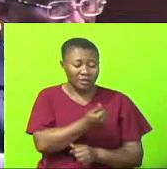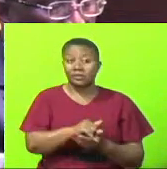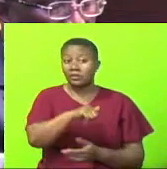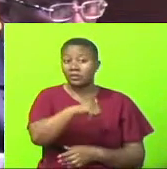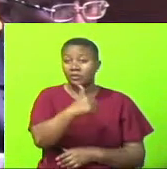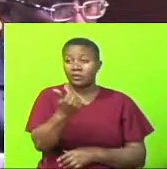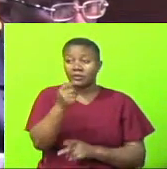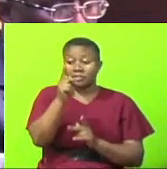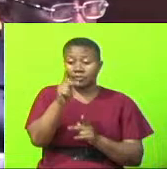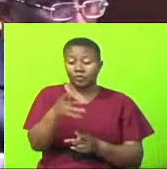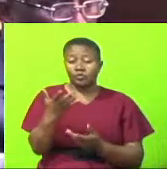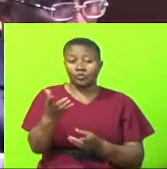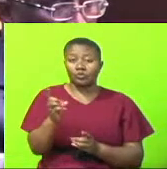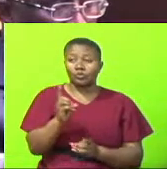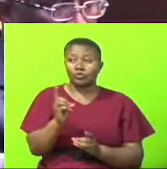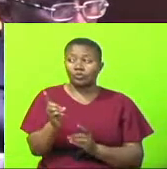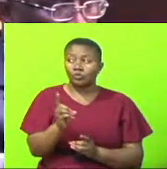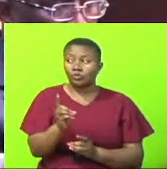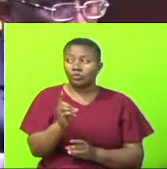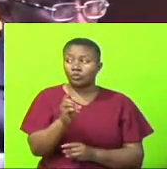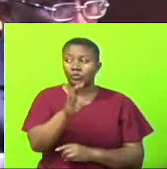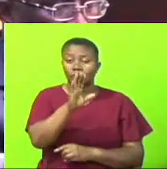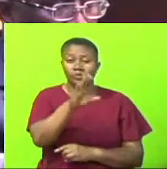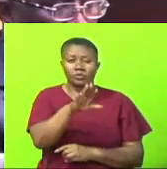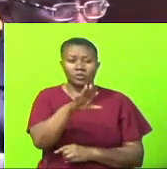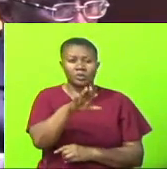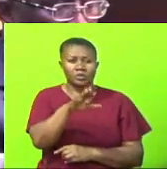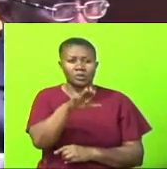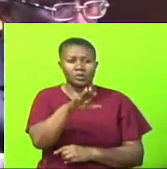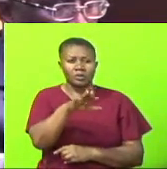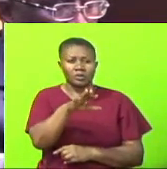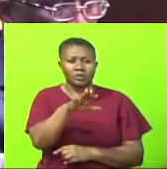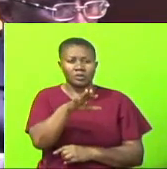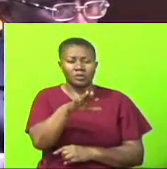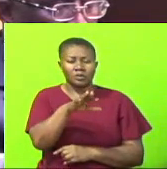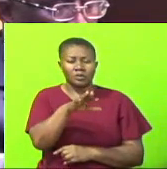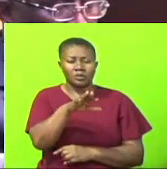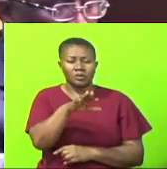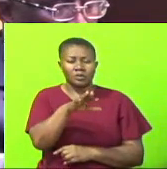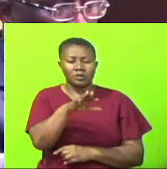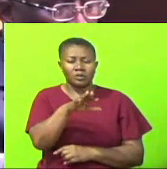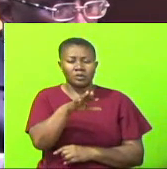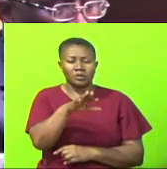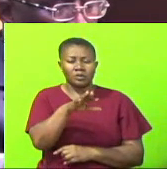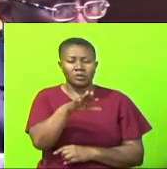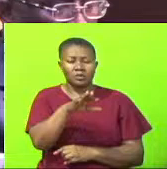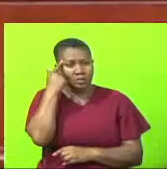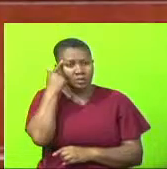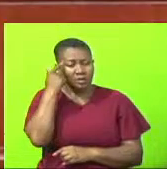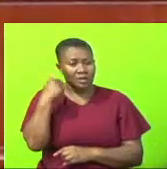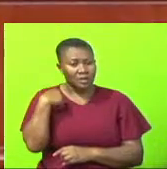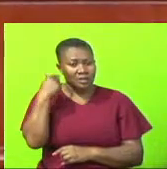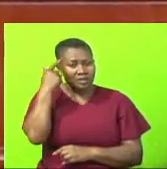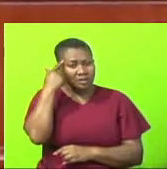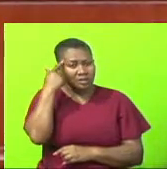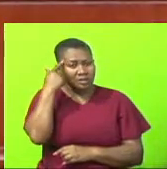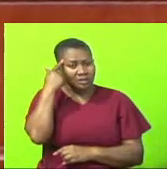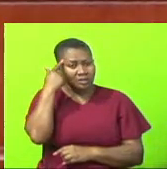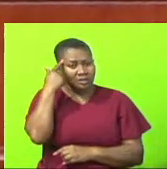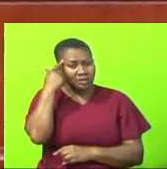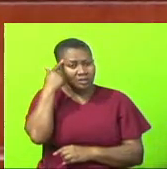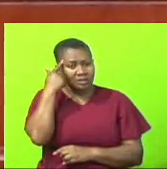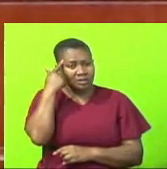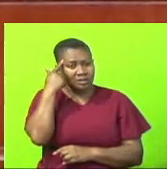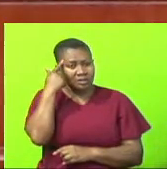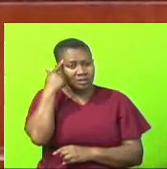to do. Yeah, Honorable Chairman, I think in trying to quote the Constitution vis-a-vis